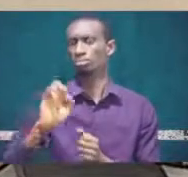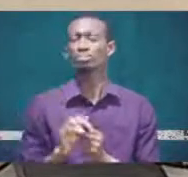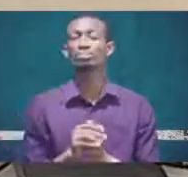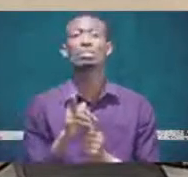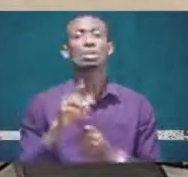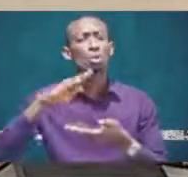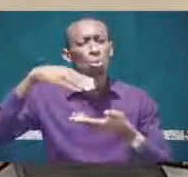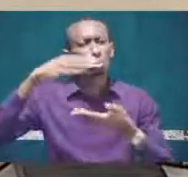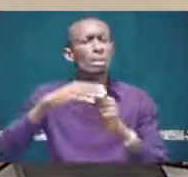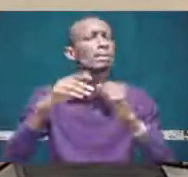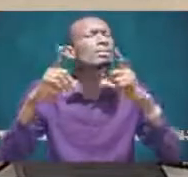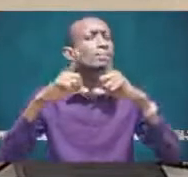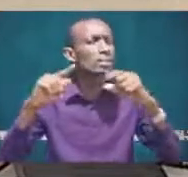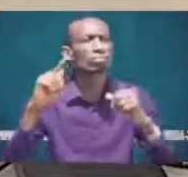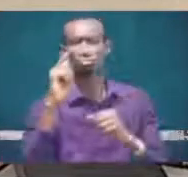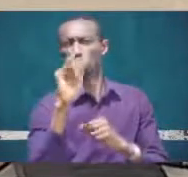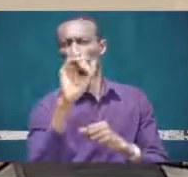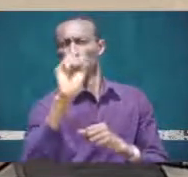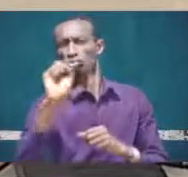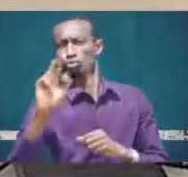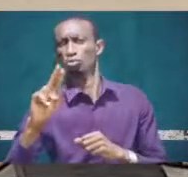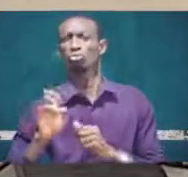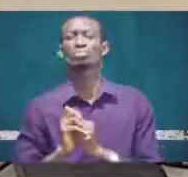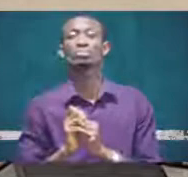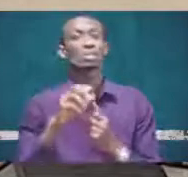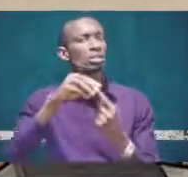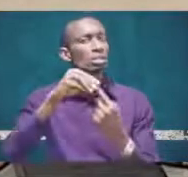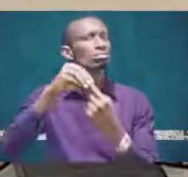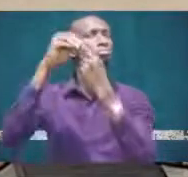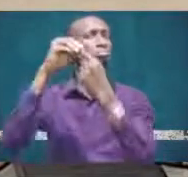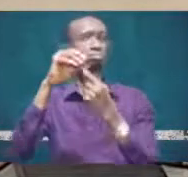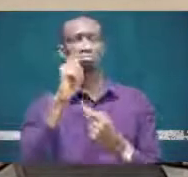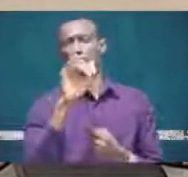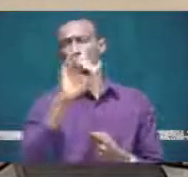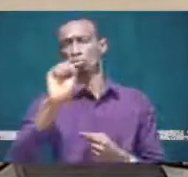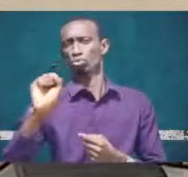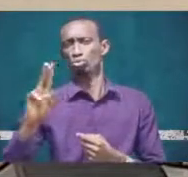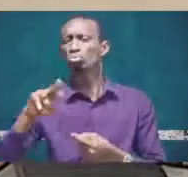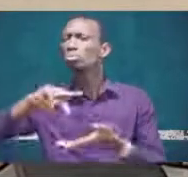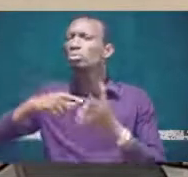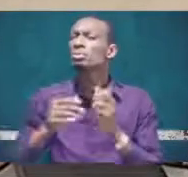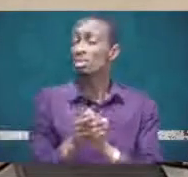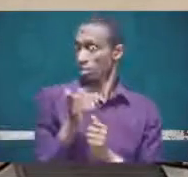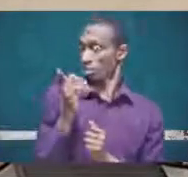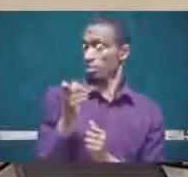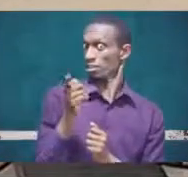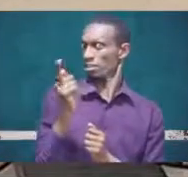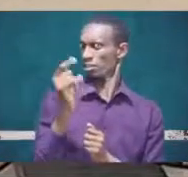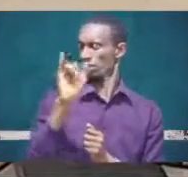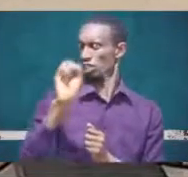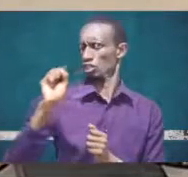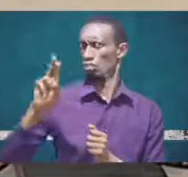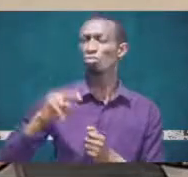Specialized tissues. That means these tissues have particular functions in our